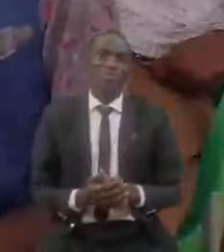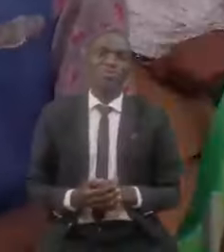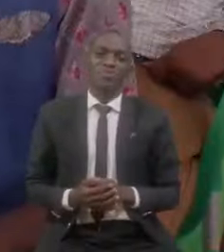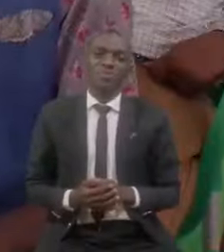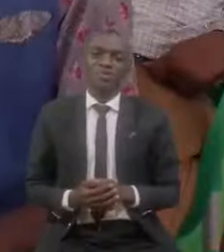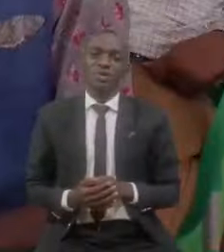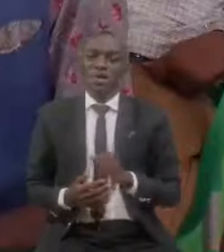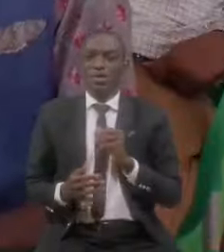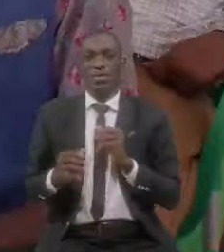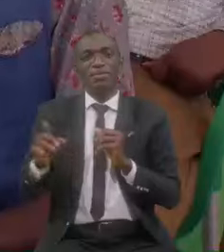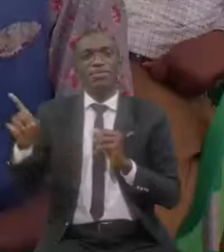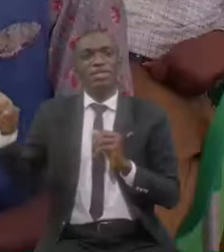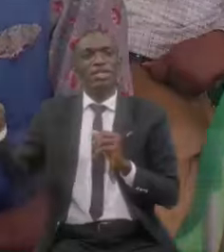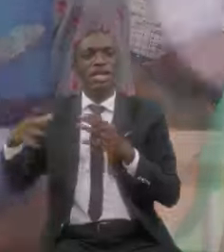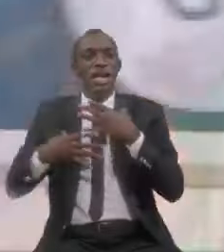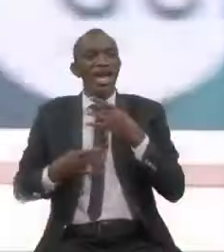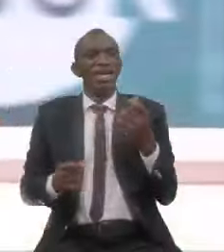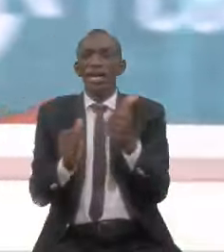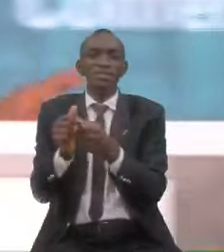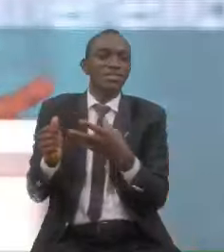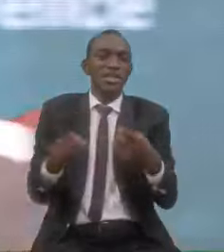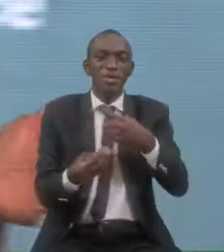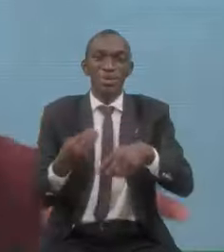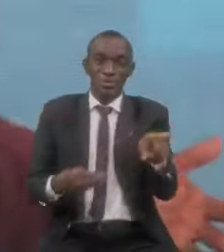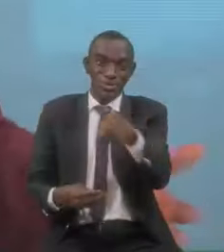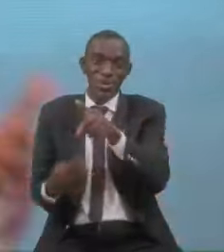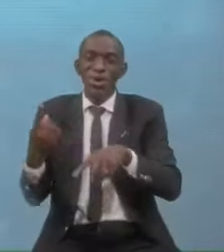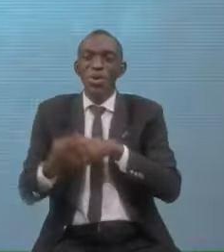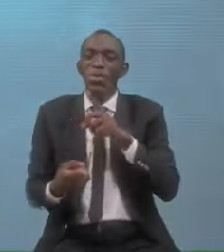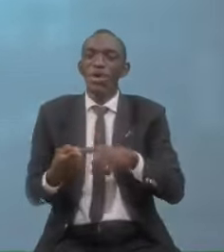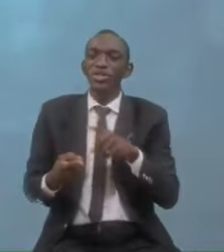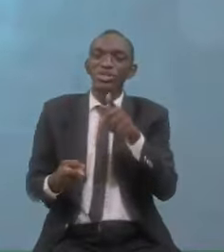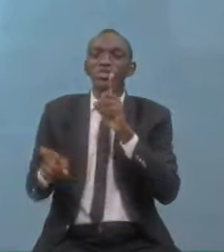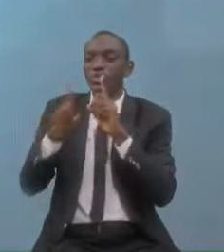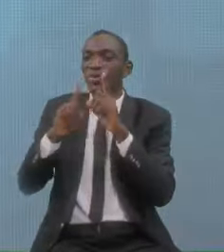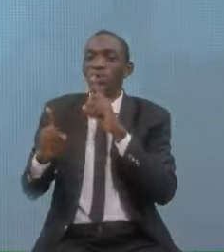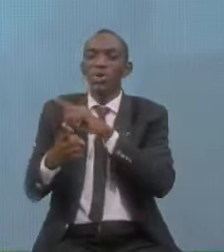everything about you. When you are talking, when you are preaching,